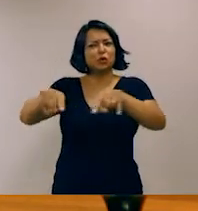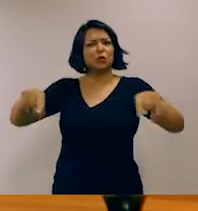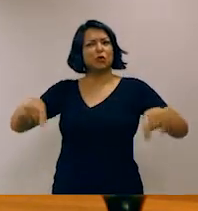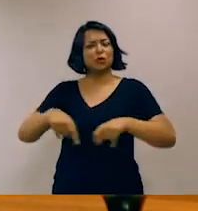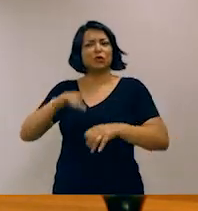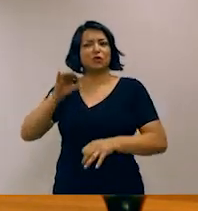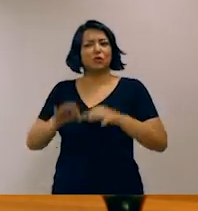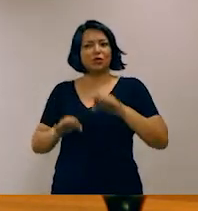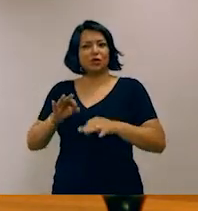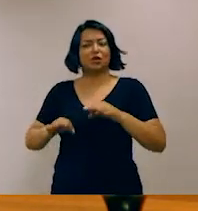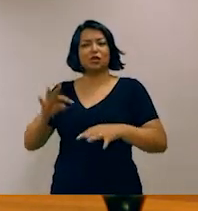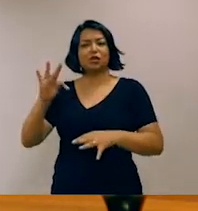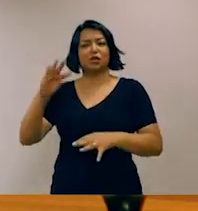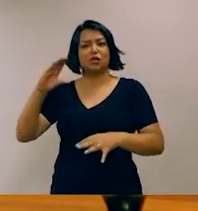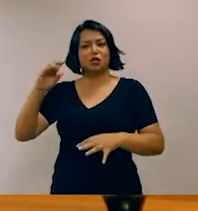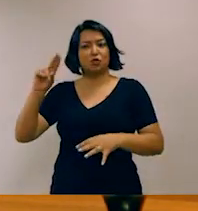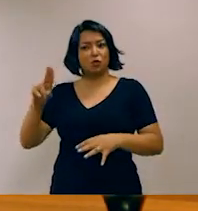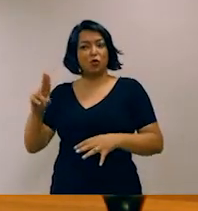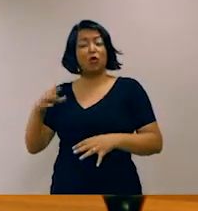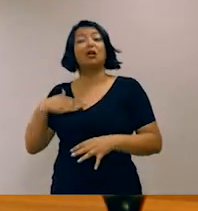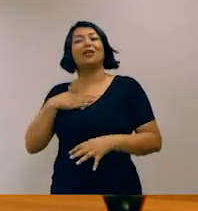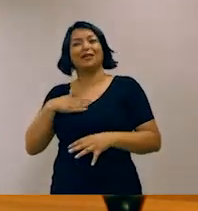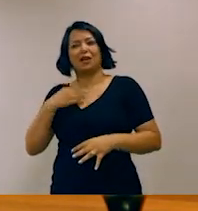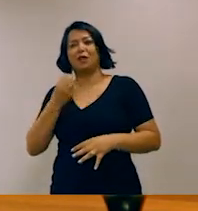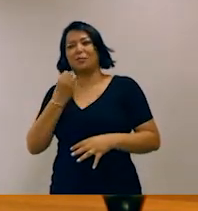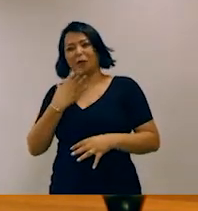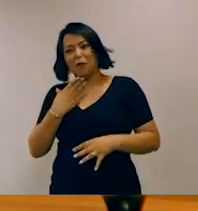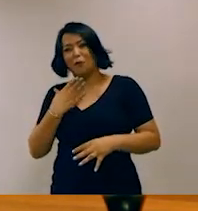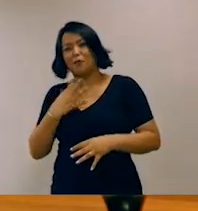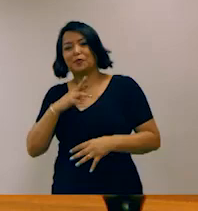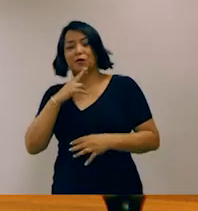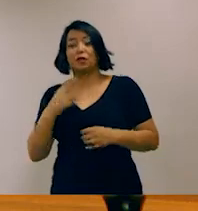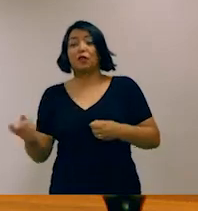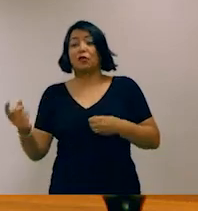that are applying in the system,